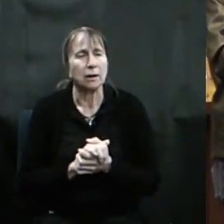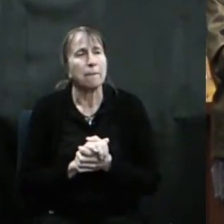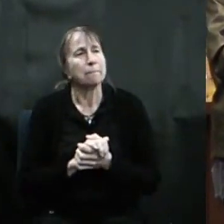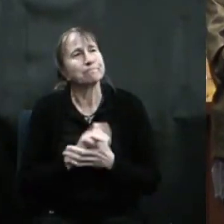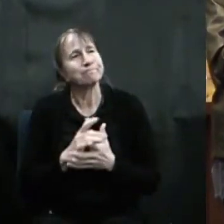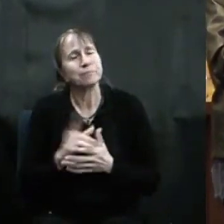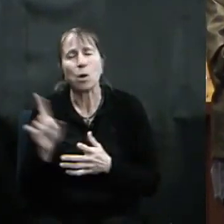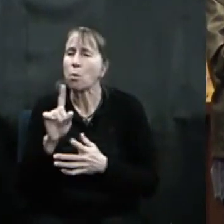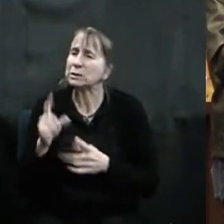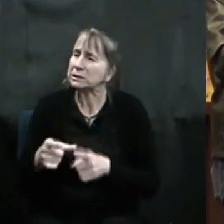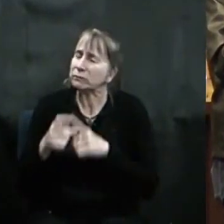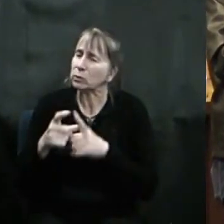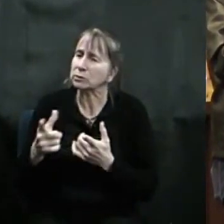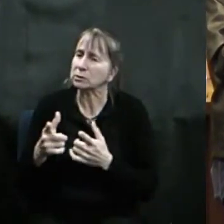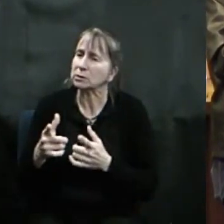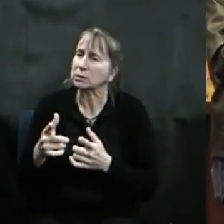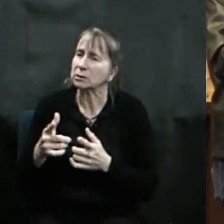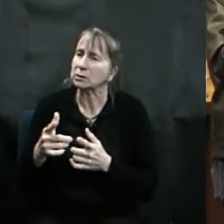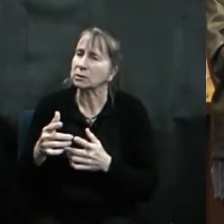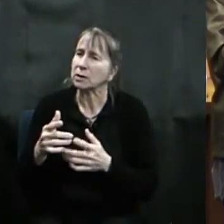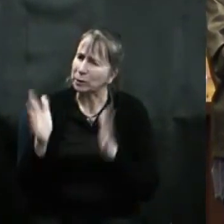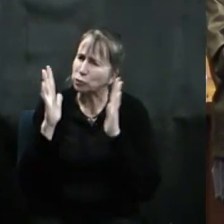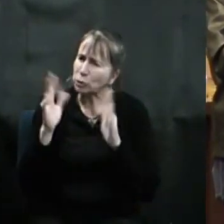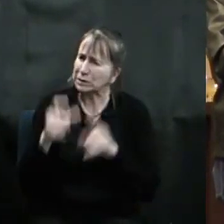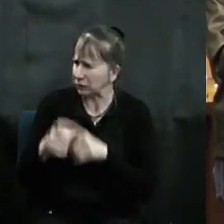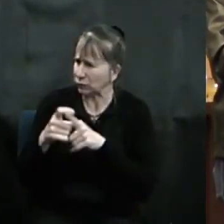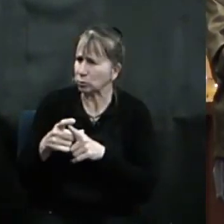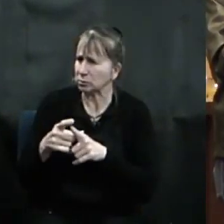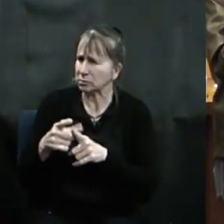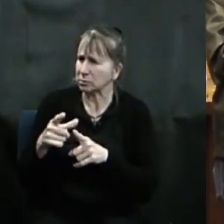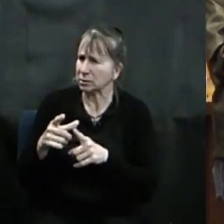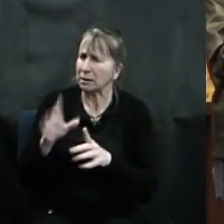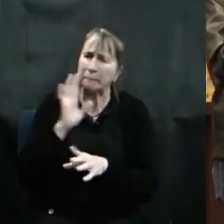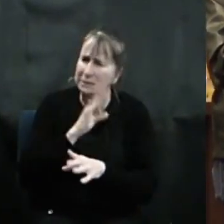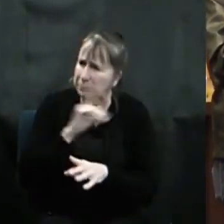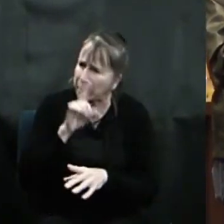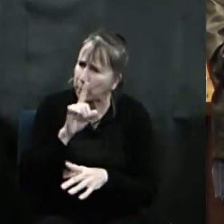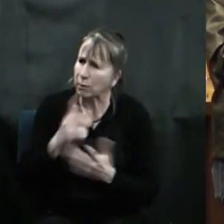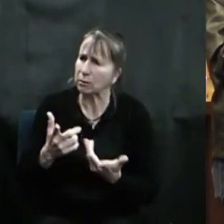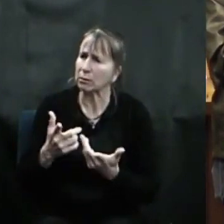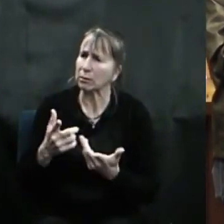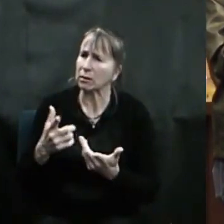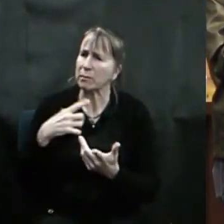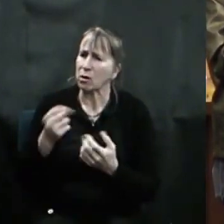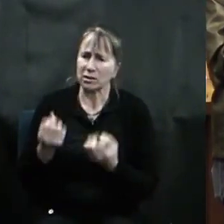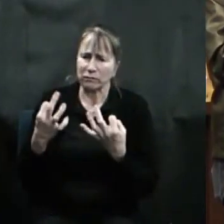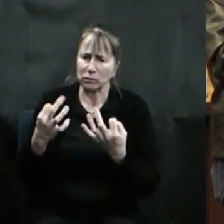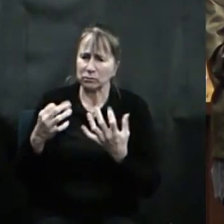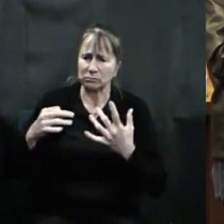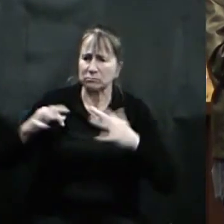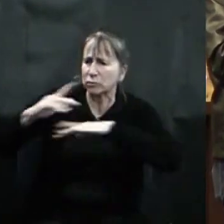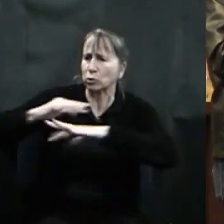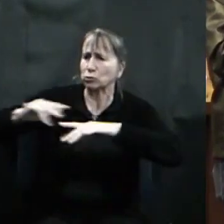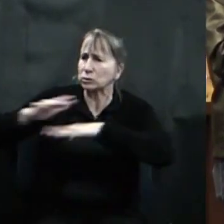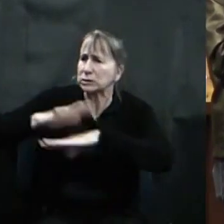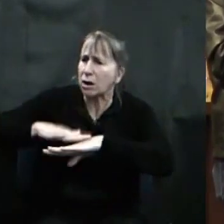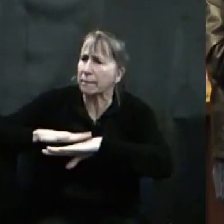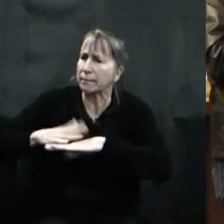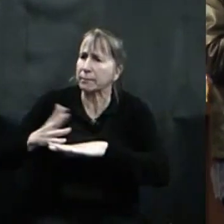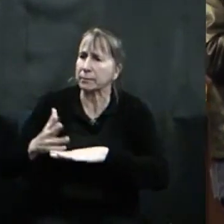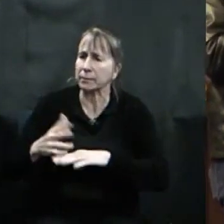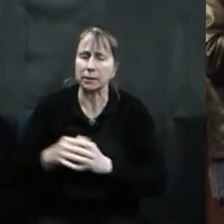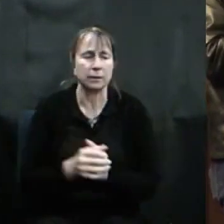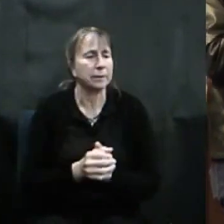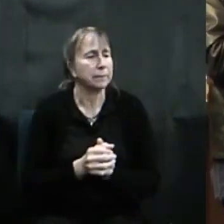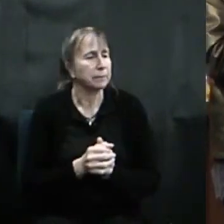miss seeing people, actually. Church has been difficult because of the lack of social interaction, actually. Yeah. By